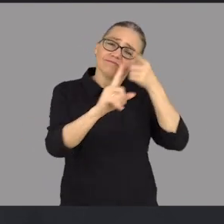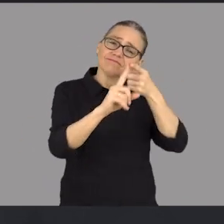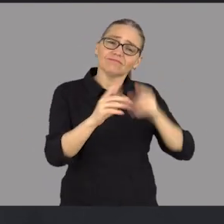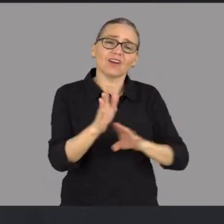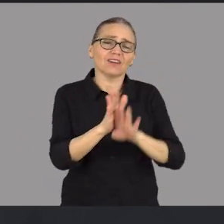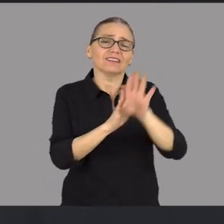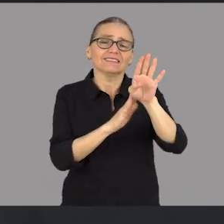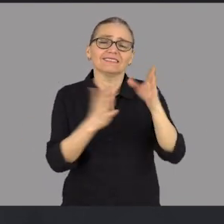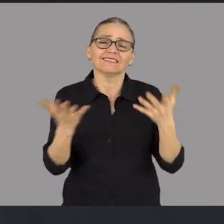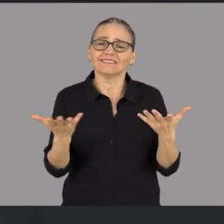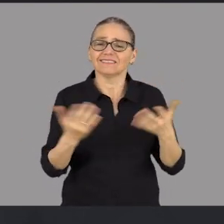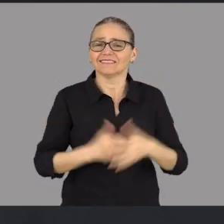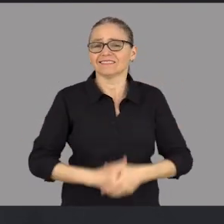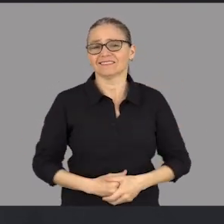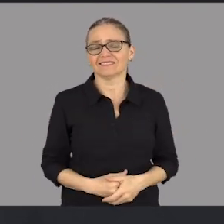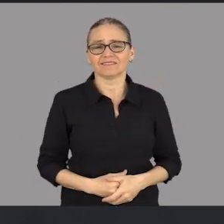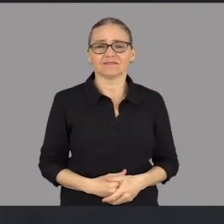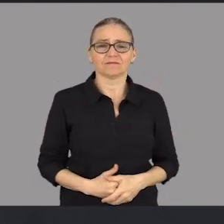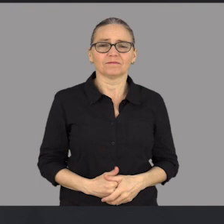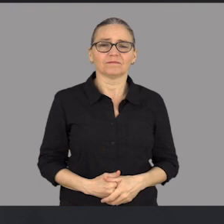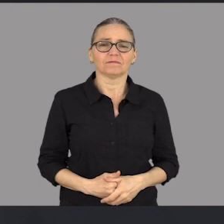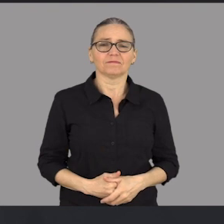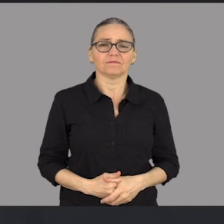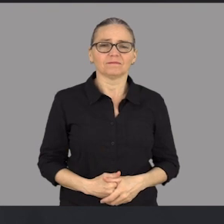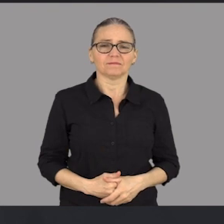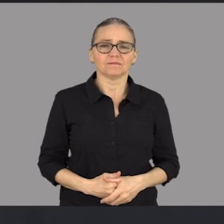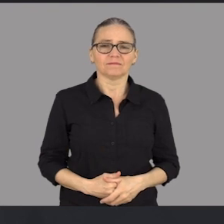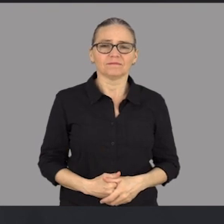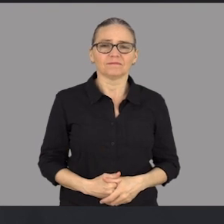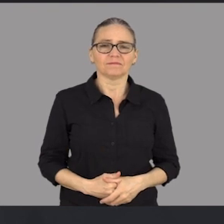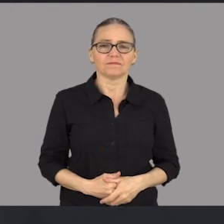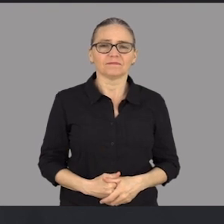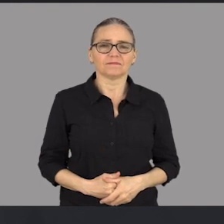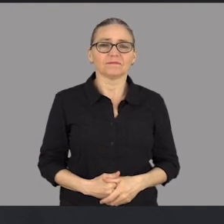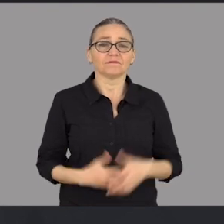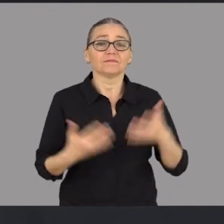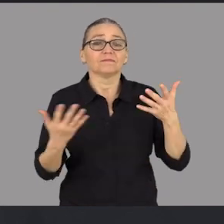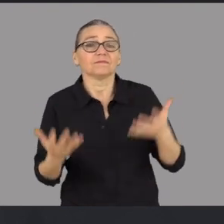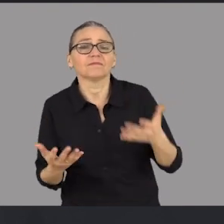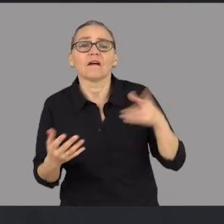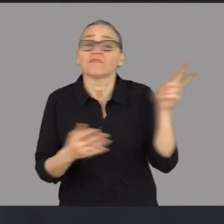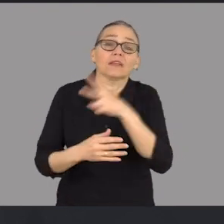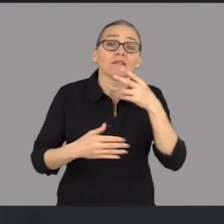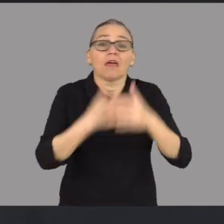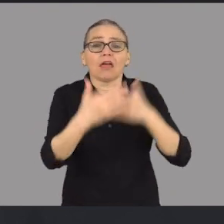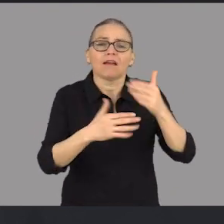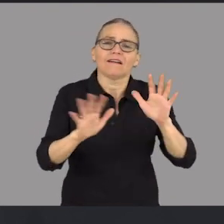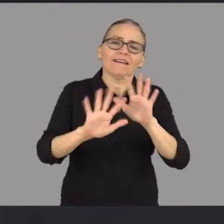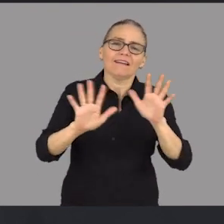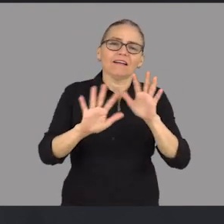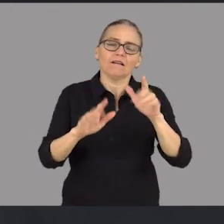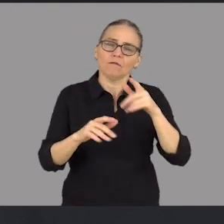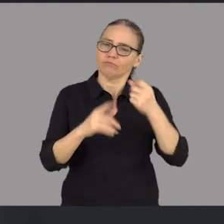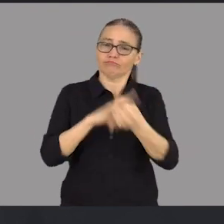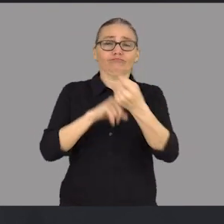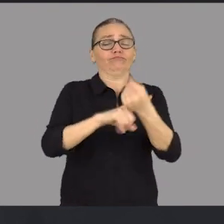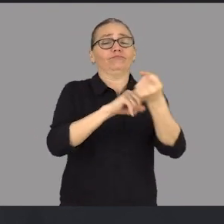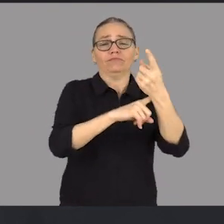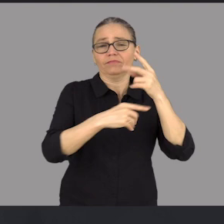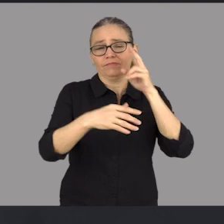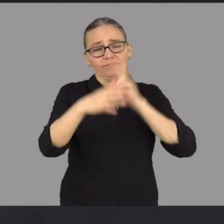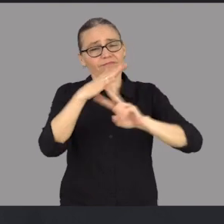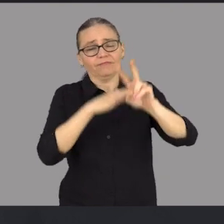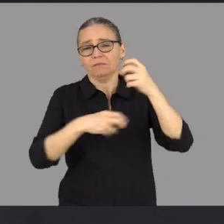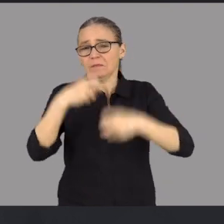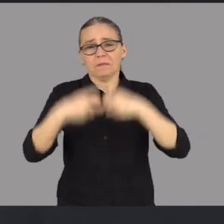I really feel like I've got 6 managers on staff, and I feel all of them are committed to moving forward